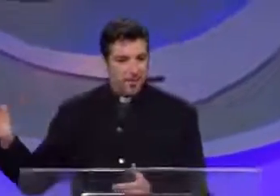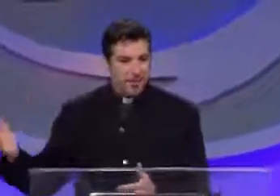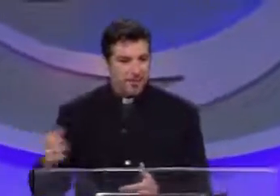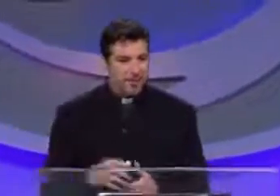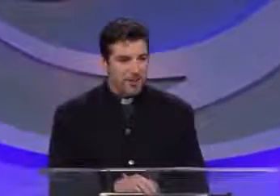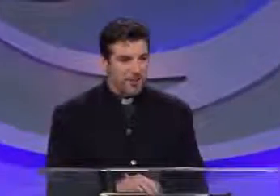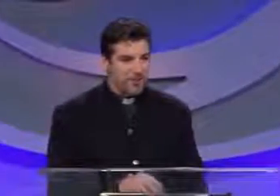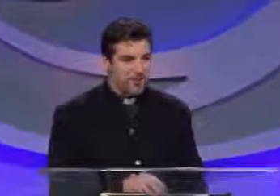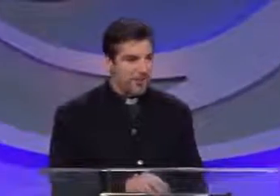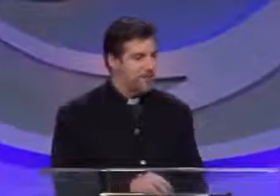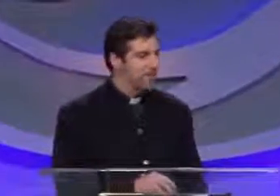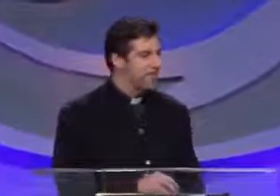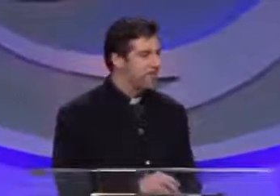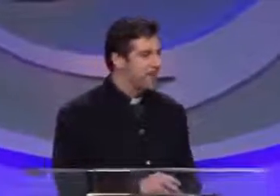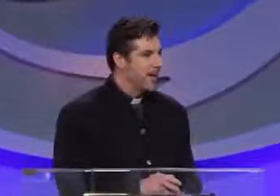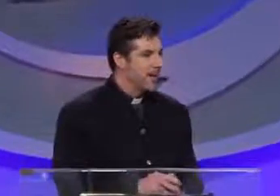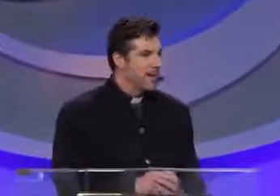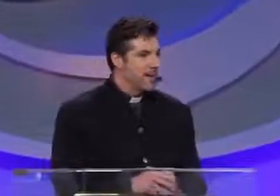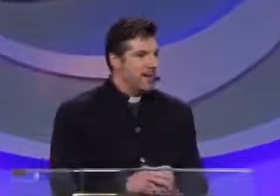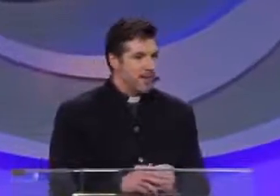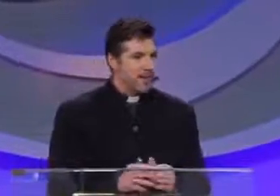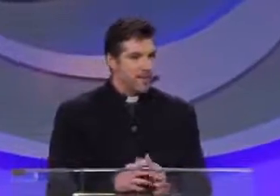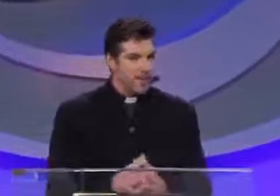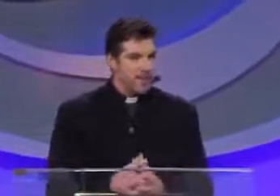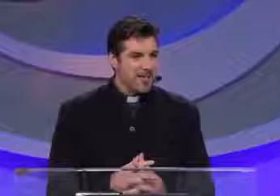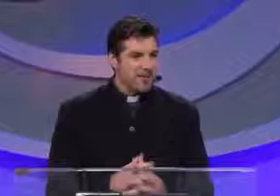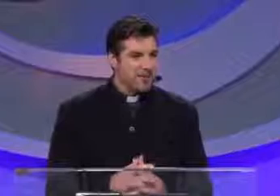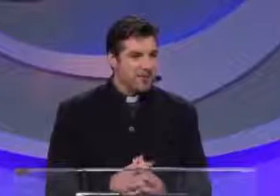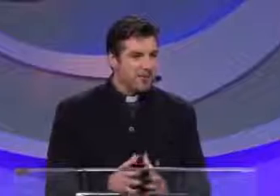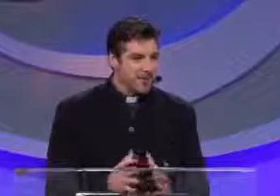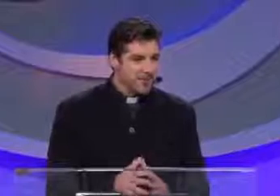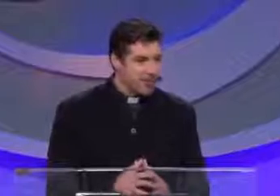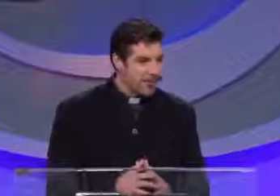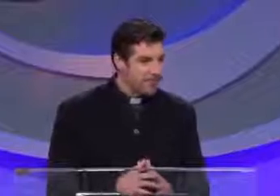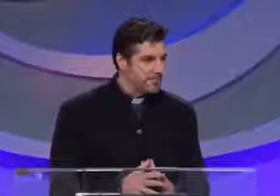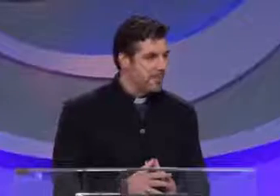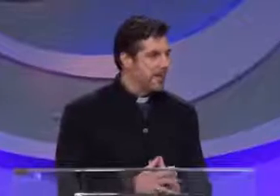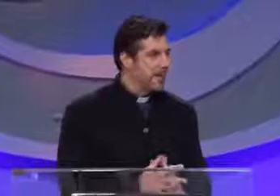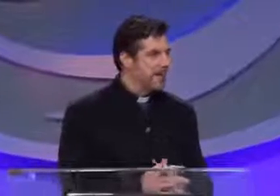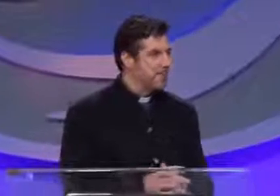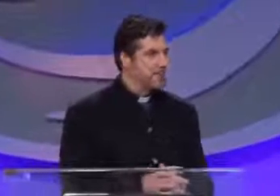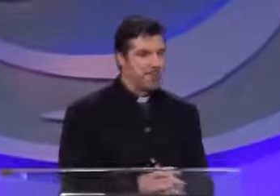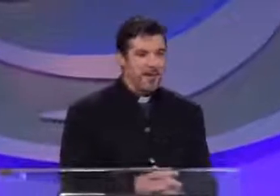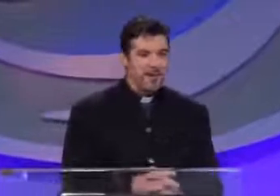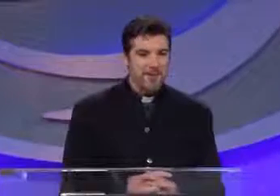and what we're about to show you tonight. About 22